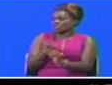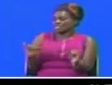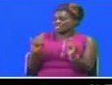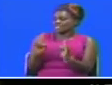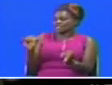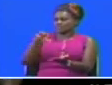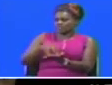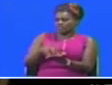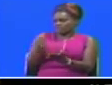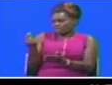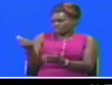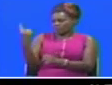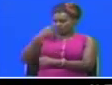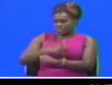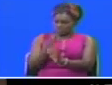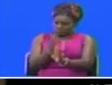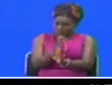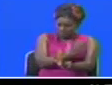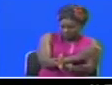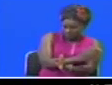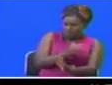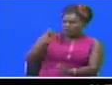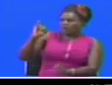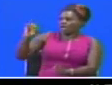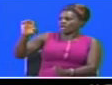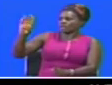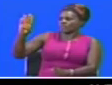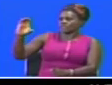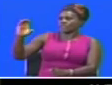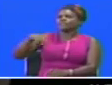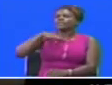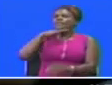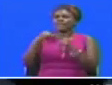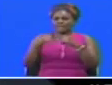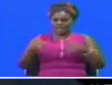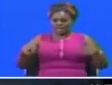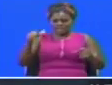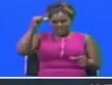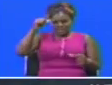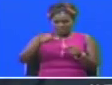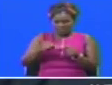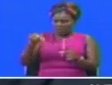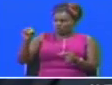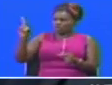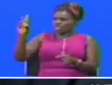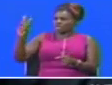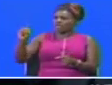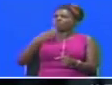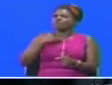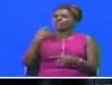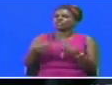secretariat. There are a few days before the IBC set timelines. And remember that ODM initially wanted to go